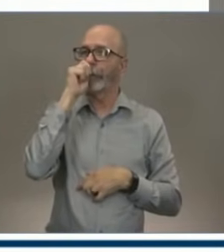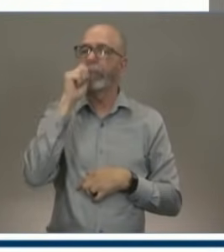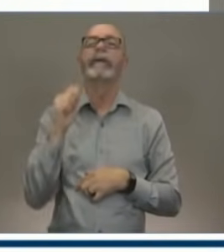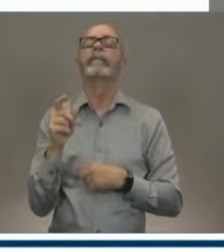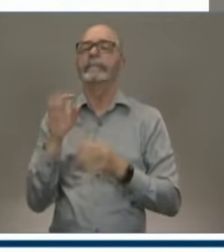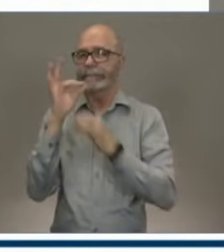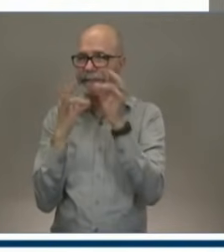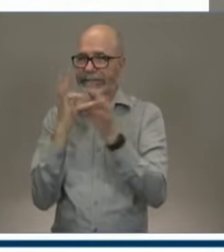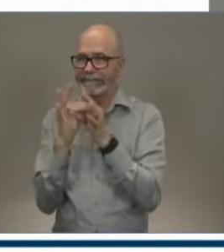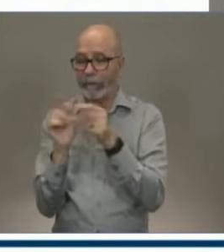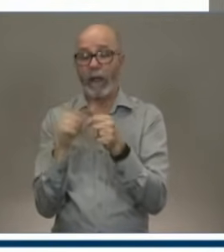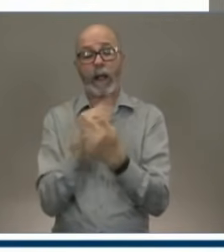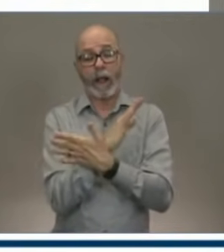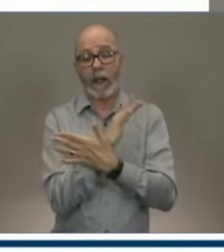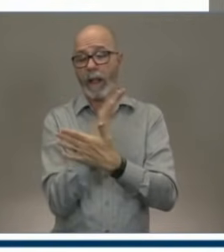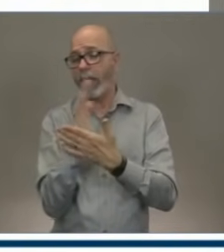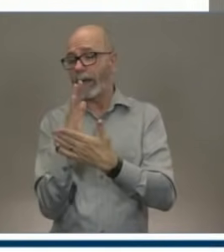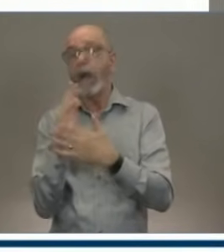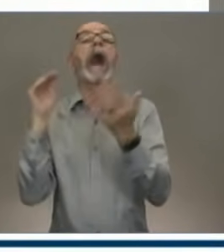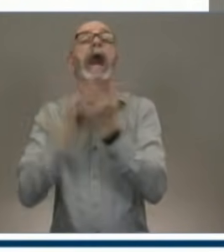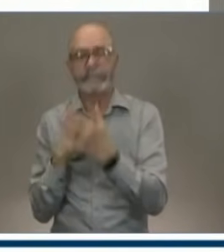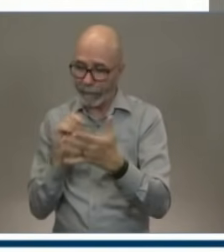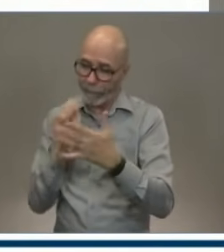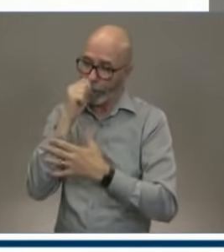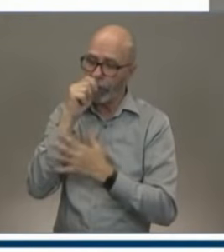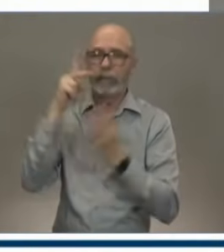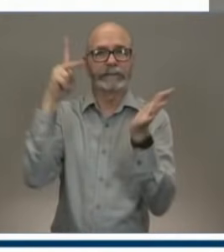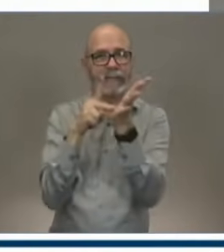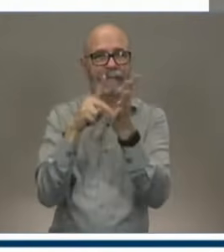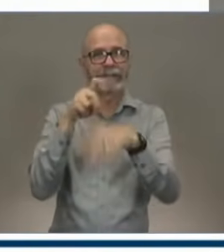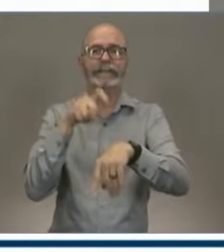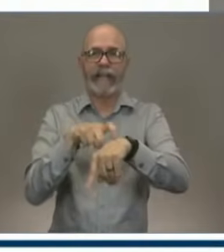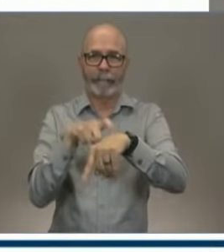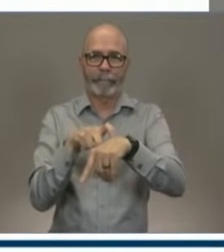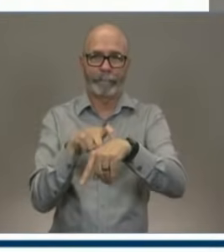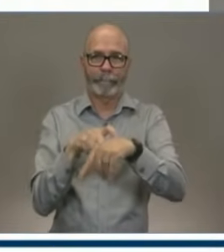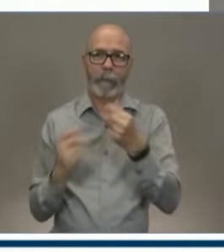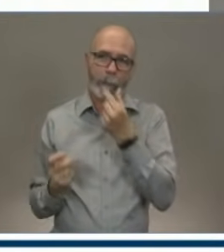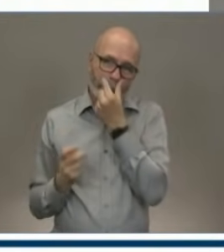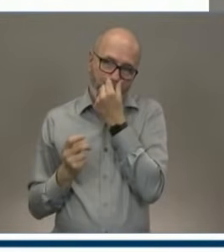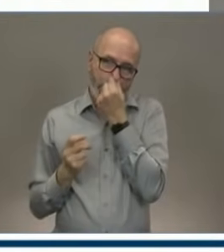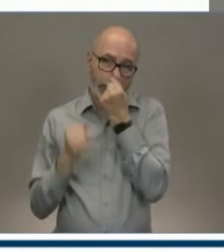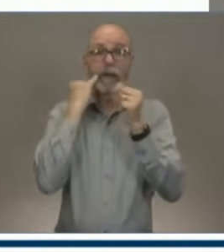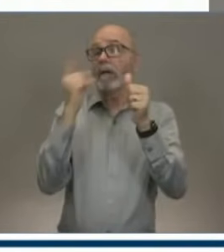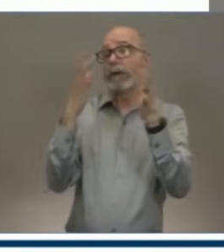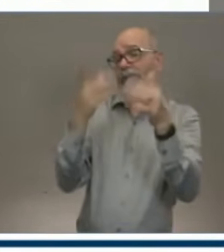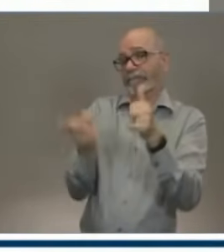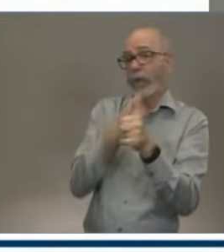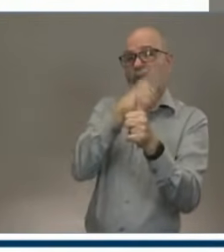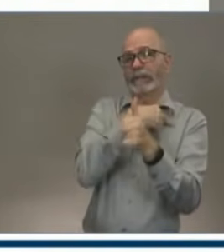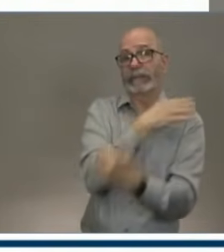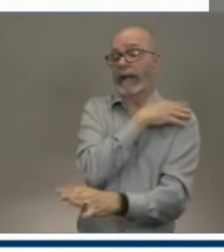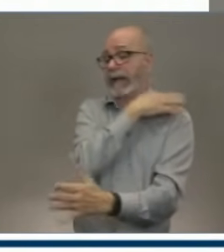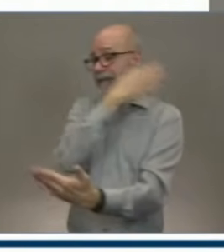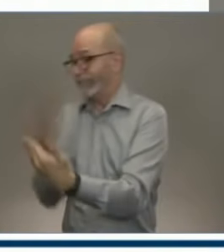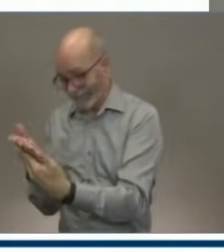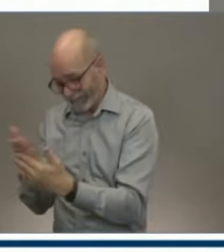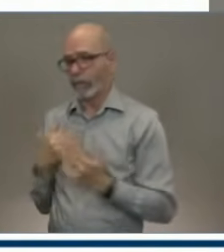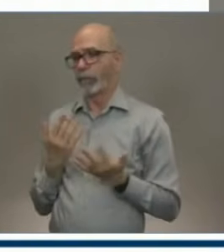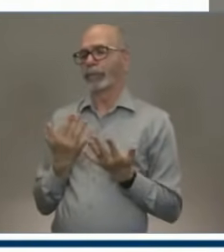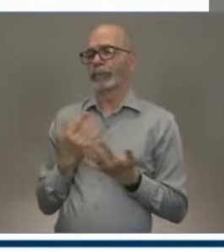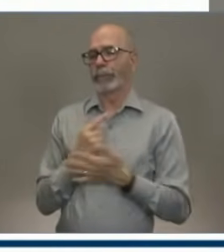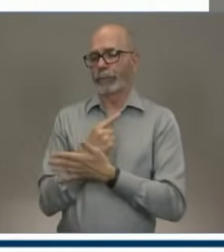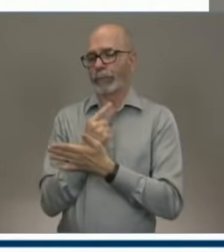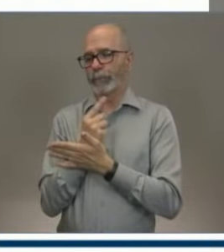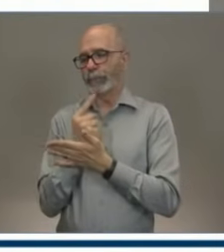that over half of them who have been tested, and amongst of all those that we've seen